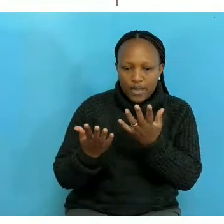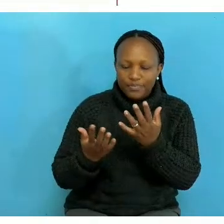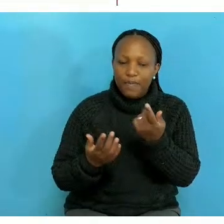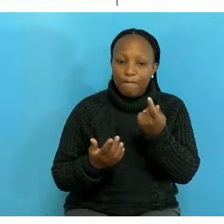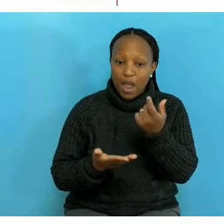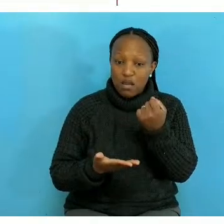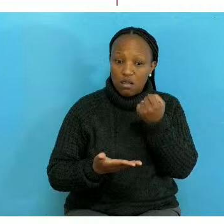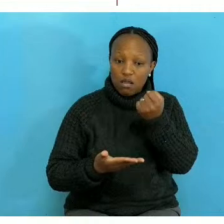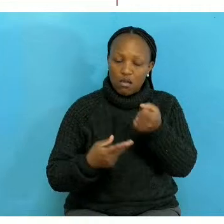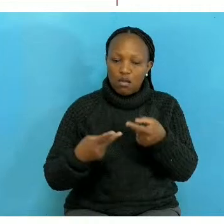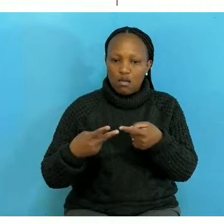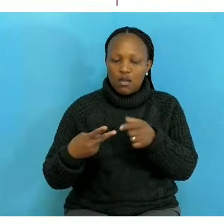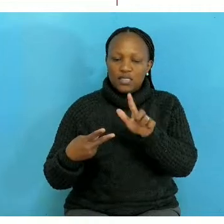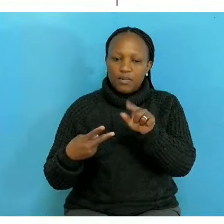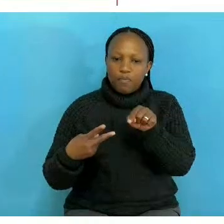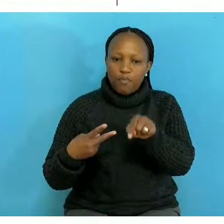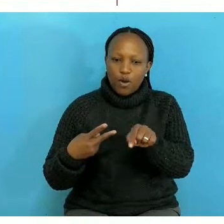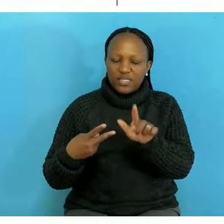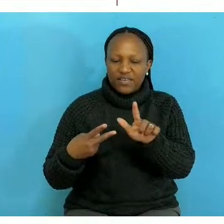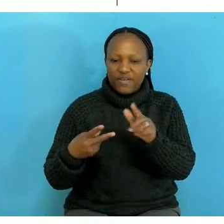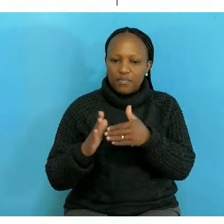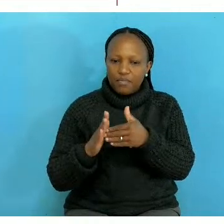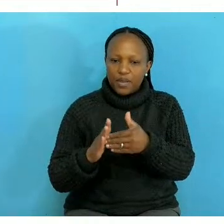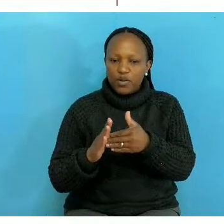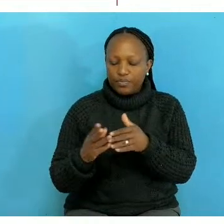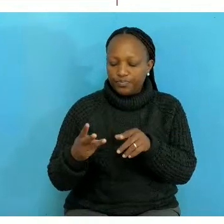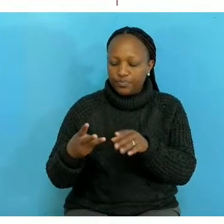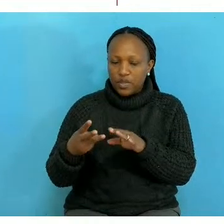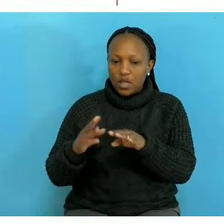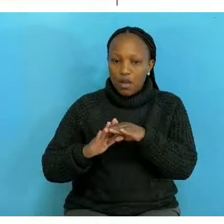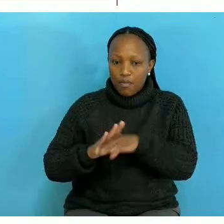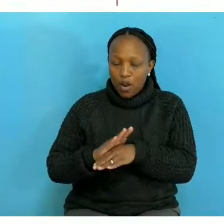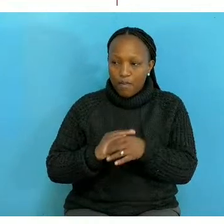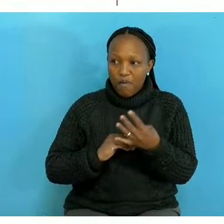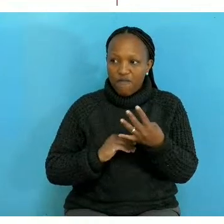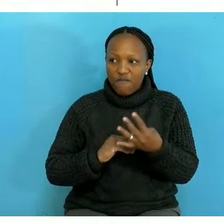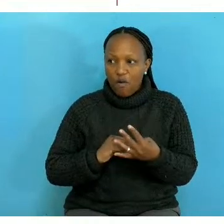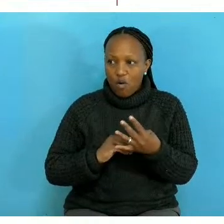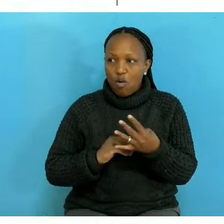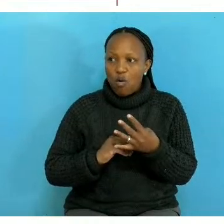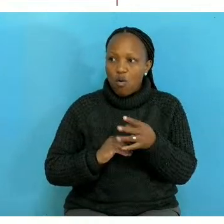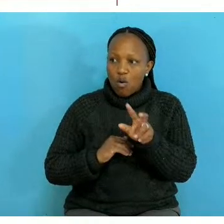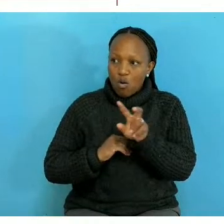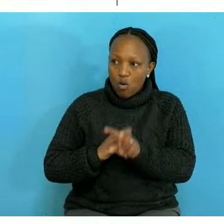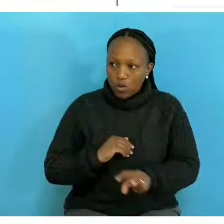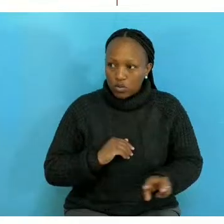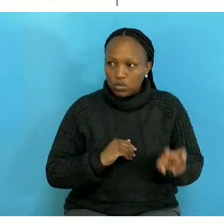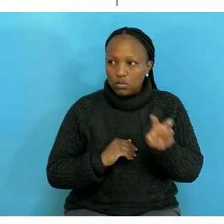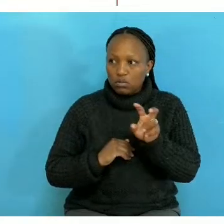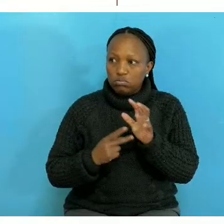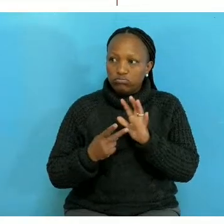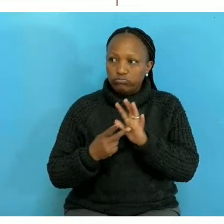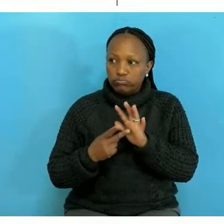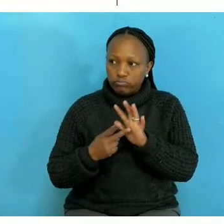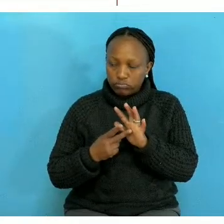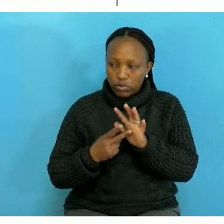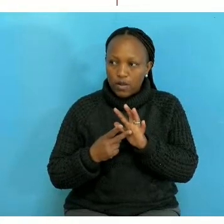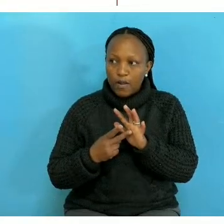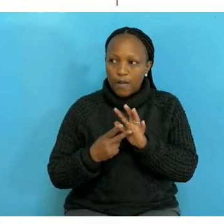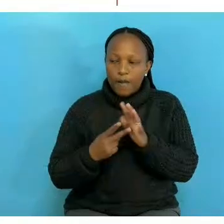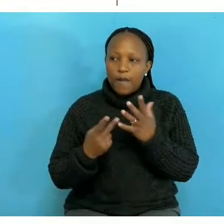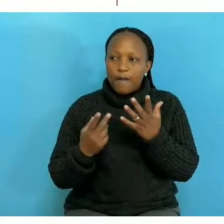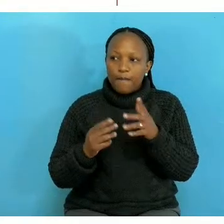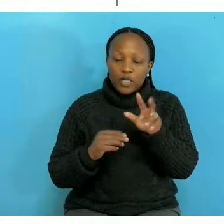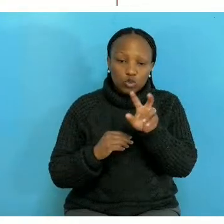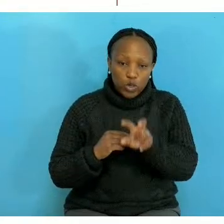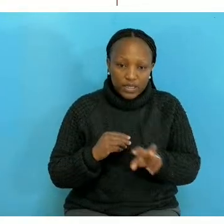And Program 4, where it regards to tourism infrastructure, destination promotion,